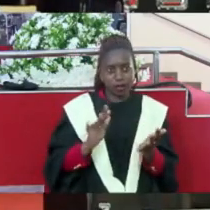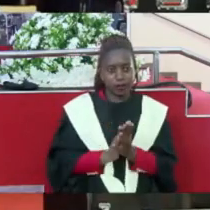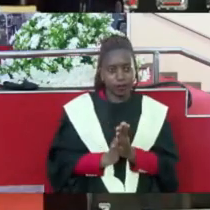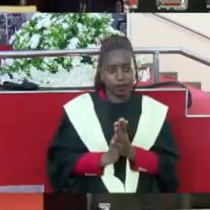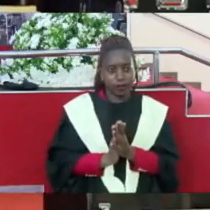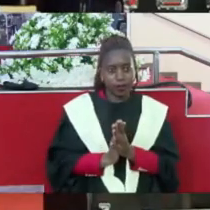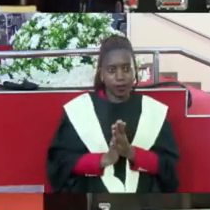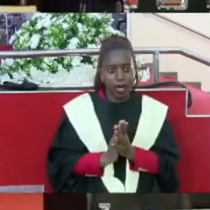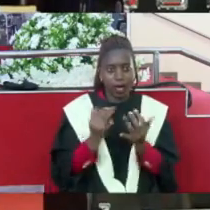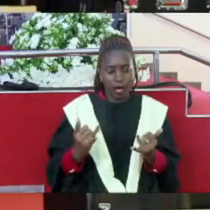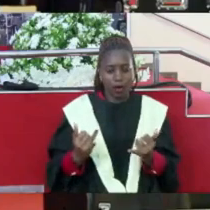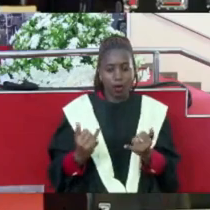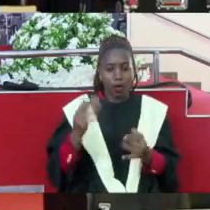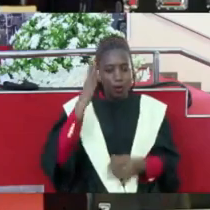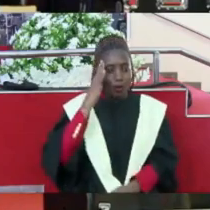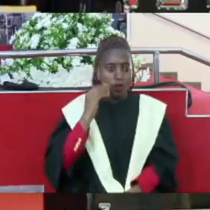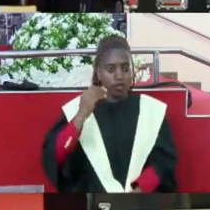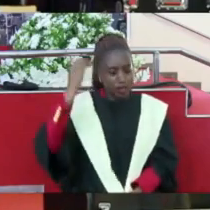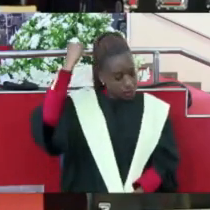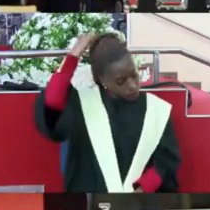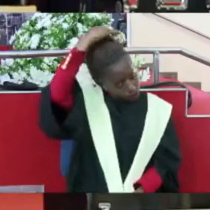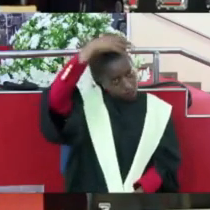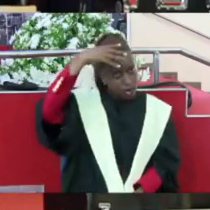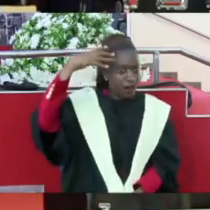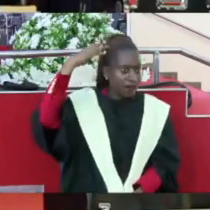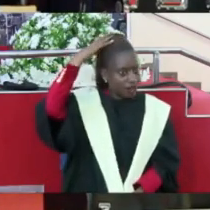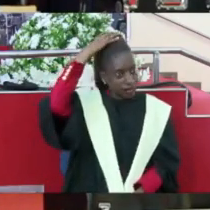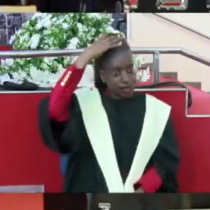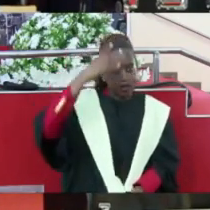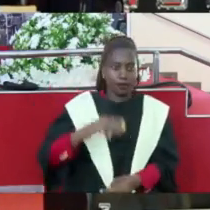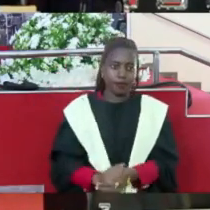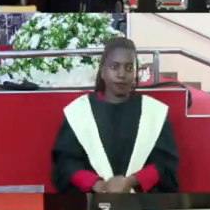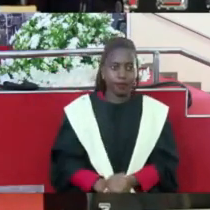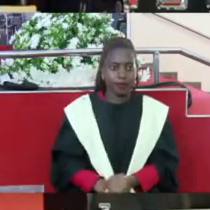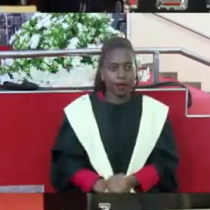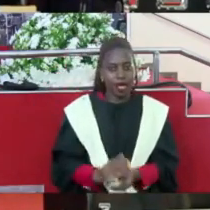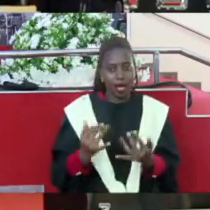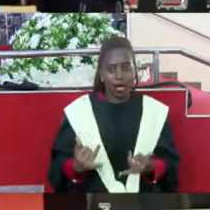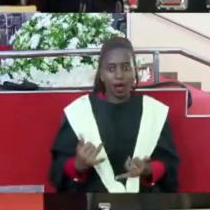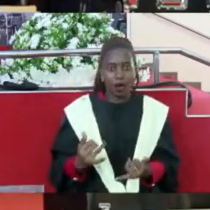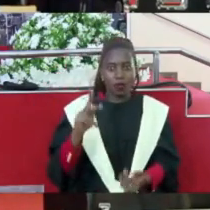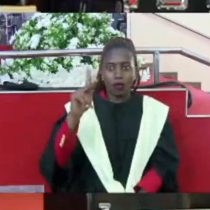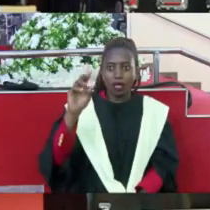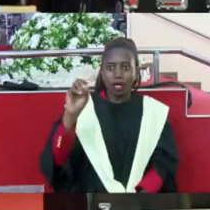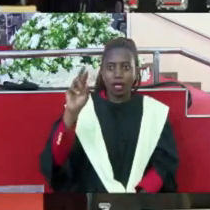turban. Turban. Sasa wakorino wale mnanisikiza live live. Aha, for wakorino those who are